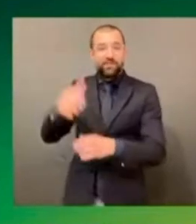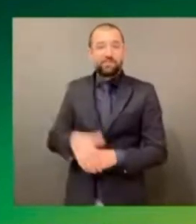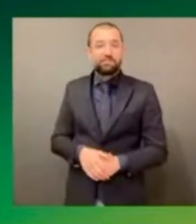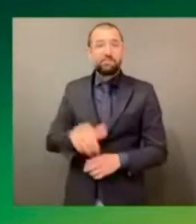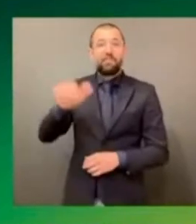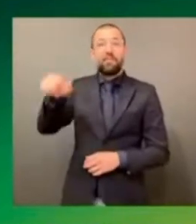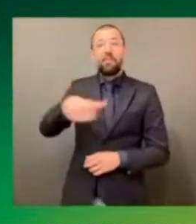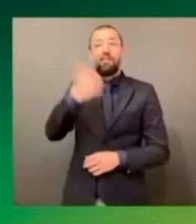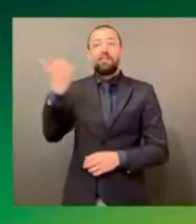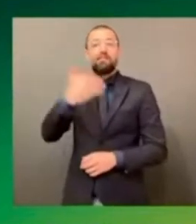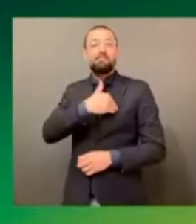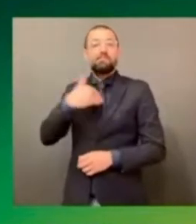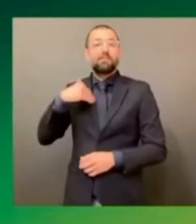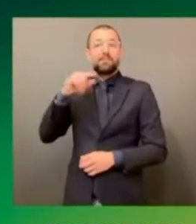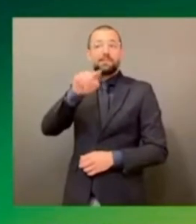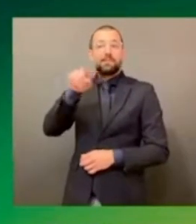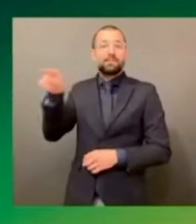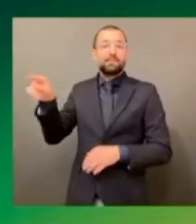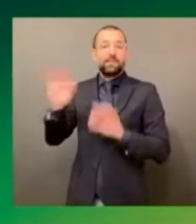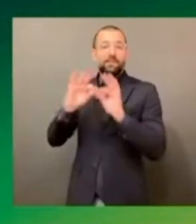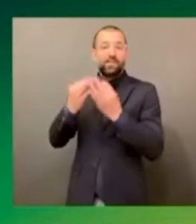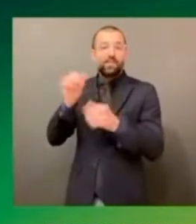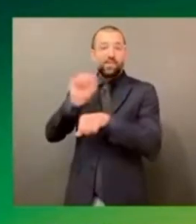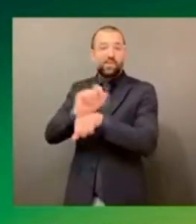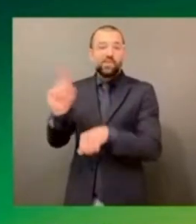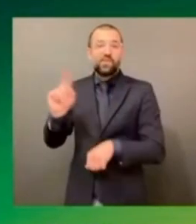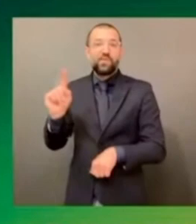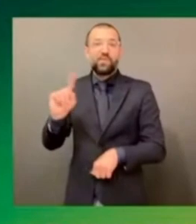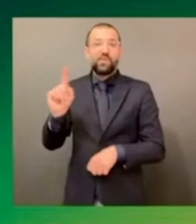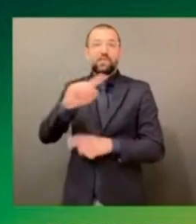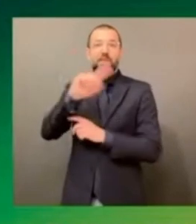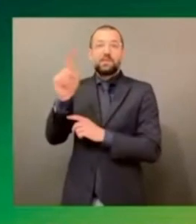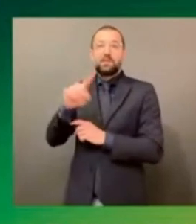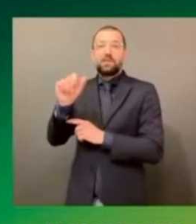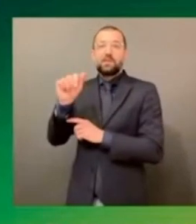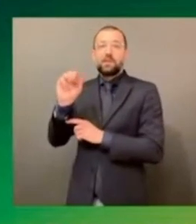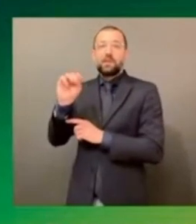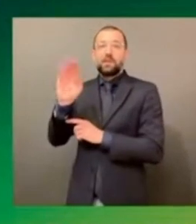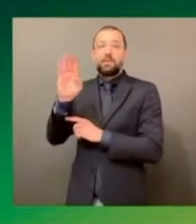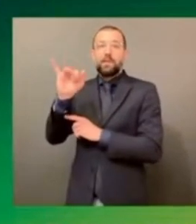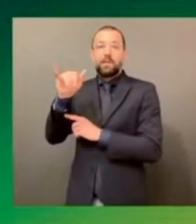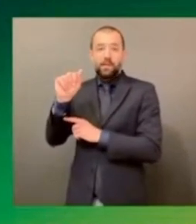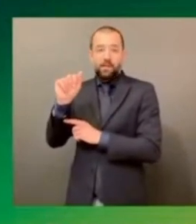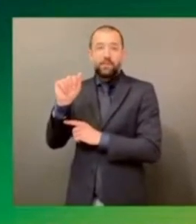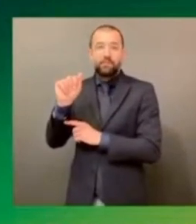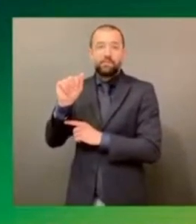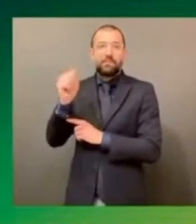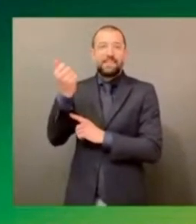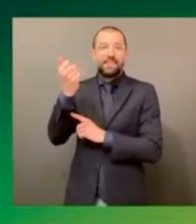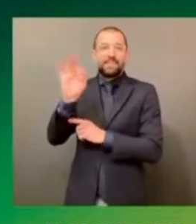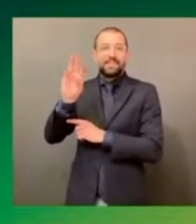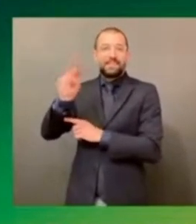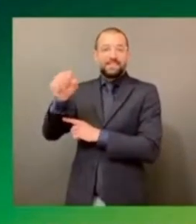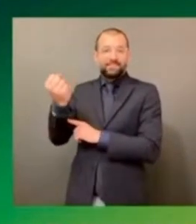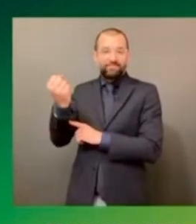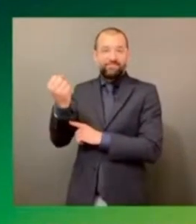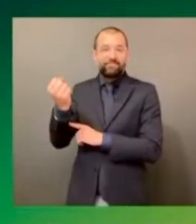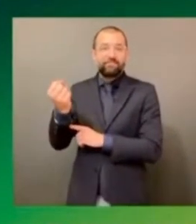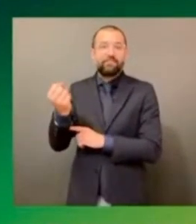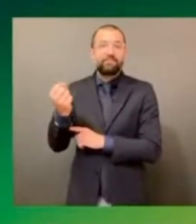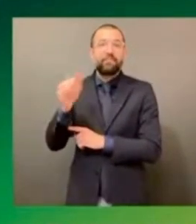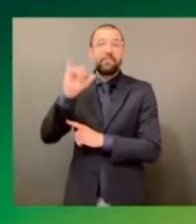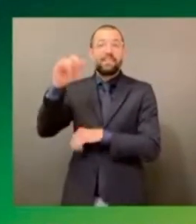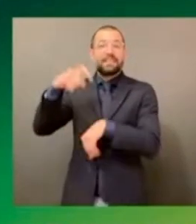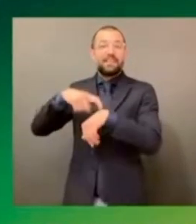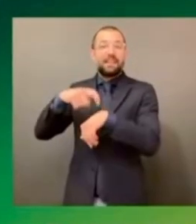Zambia in the 1960s alongside a newly independent people. I was fortunate enough